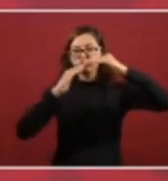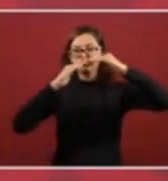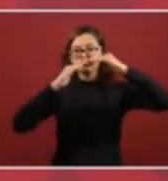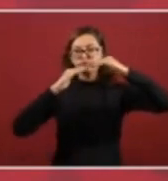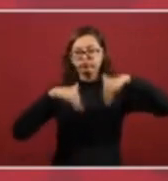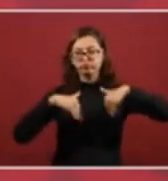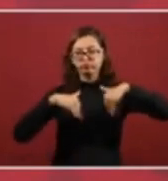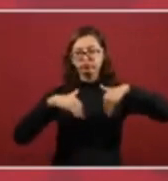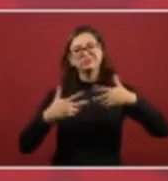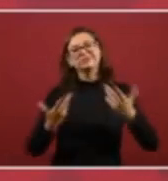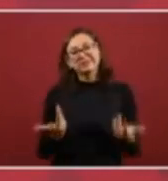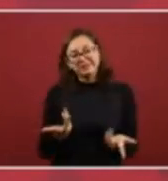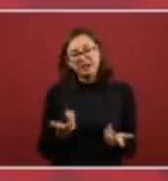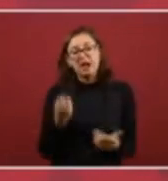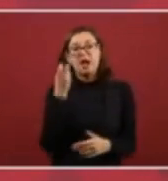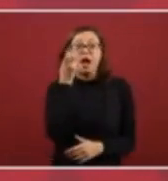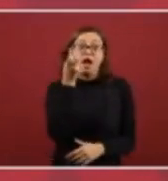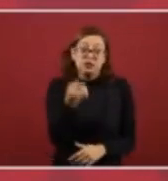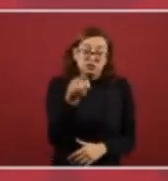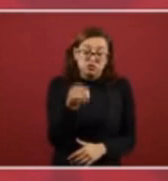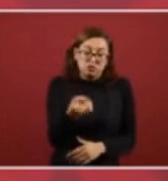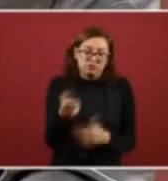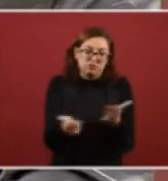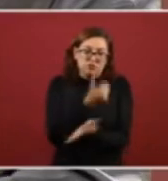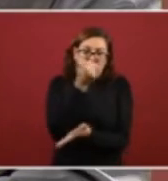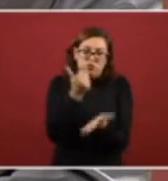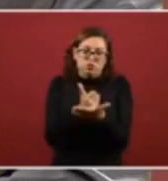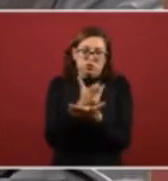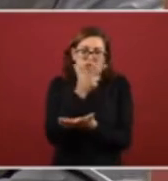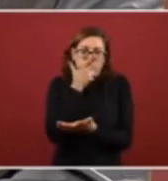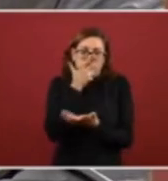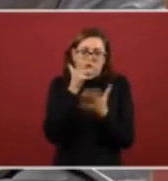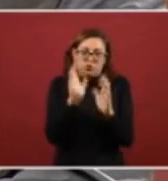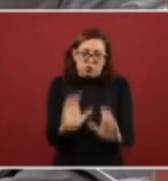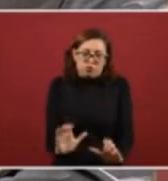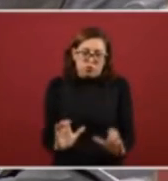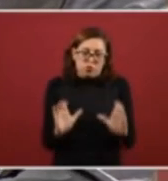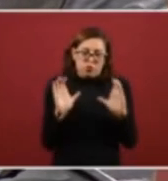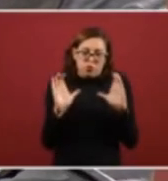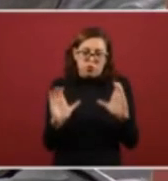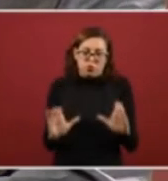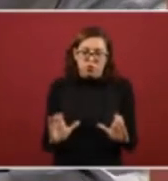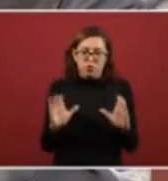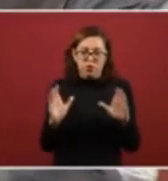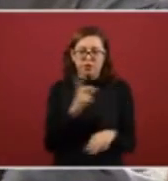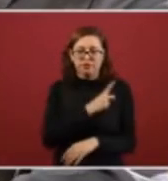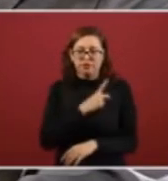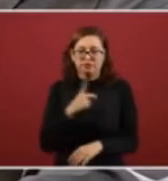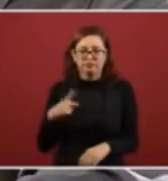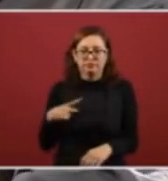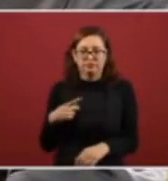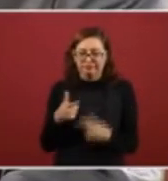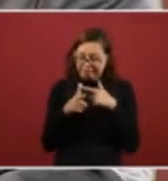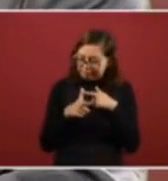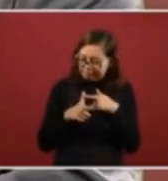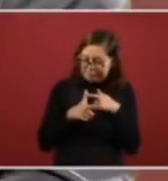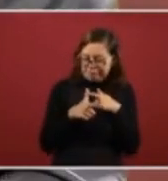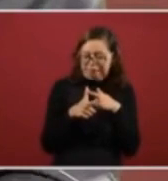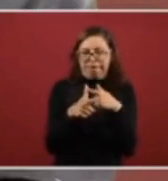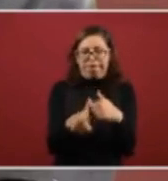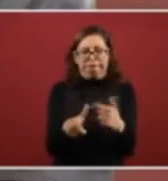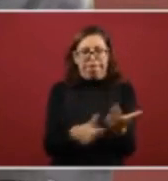been inundated. And so you have to be careful, the susceptibility of the state. And the